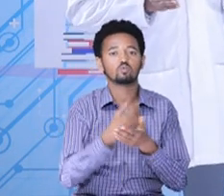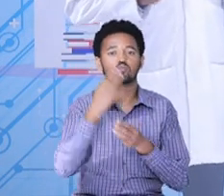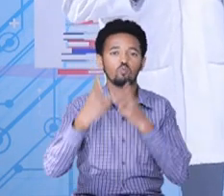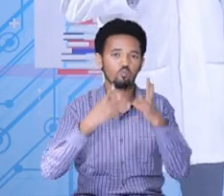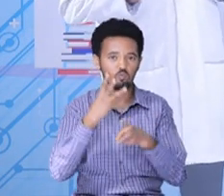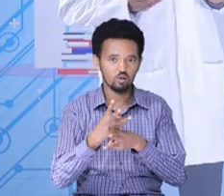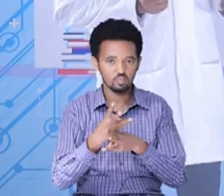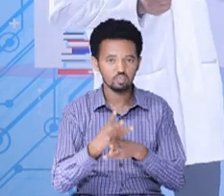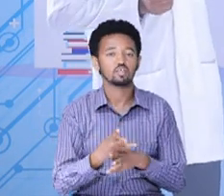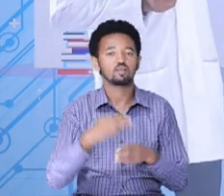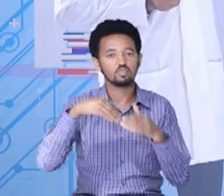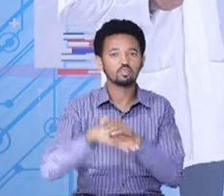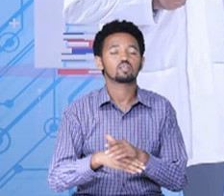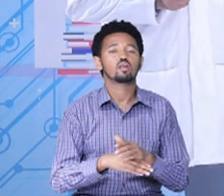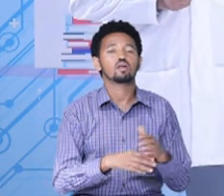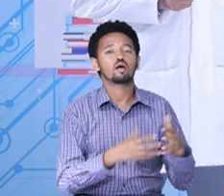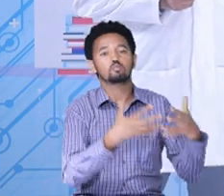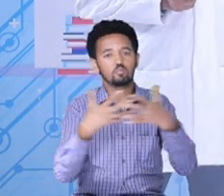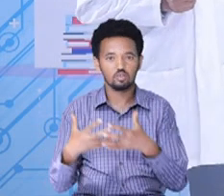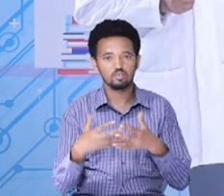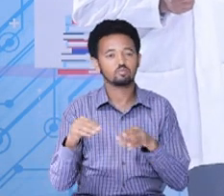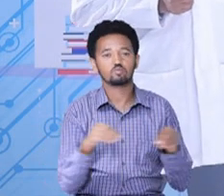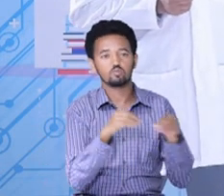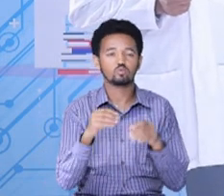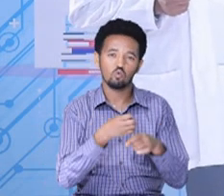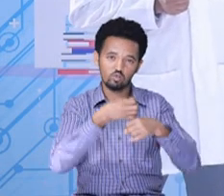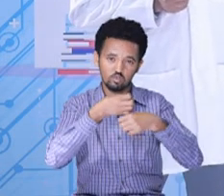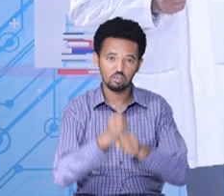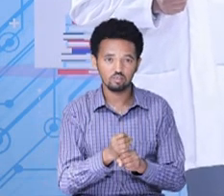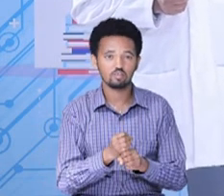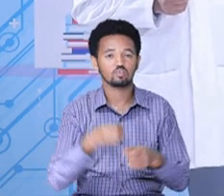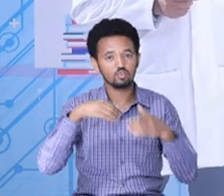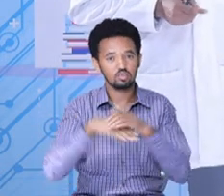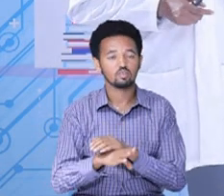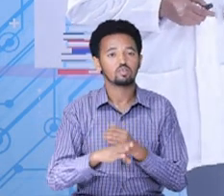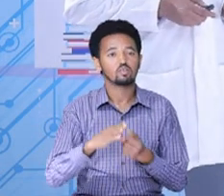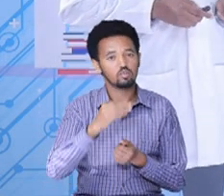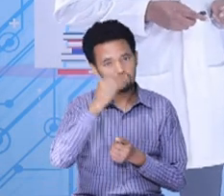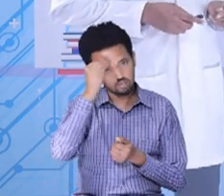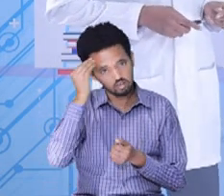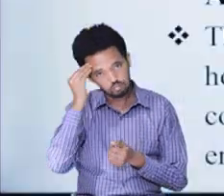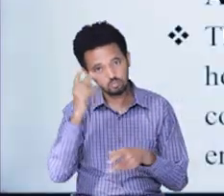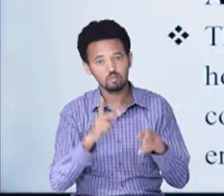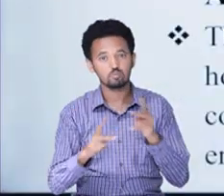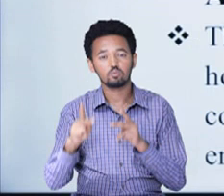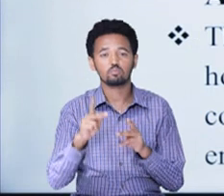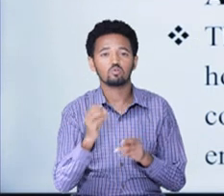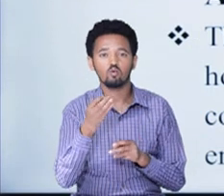World means in America. The movement originated in America and Caribbean by the people